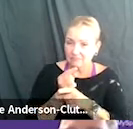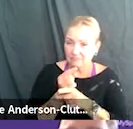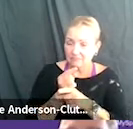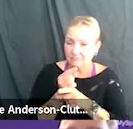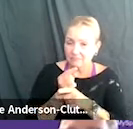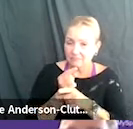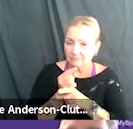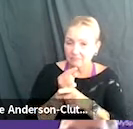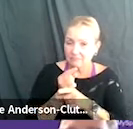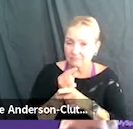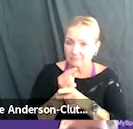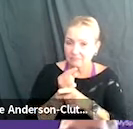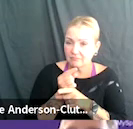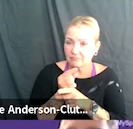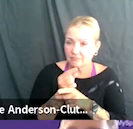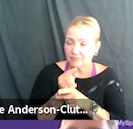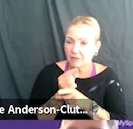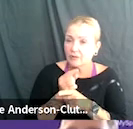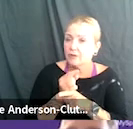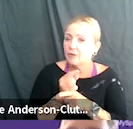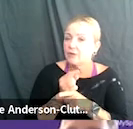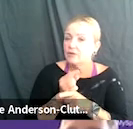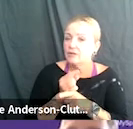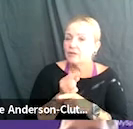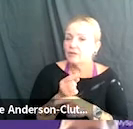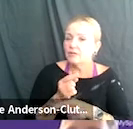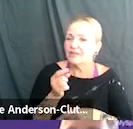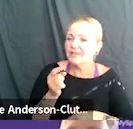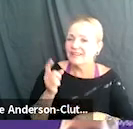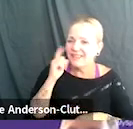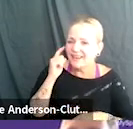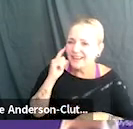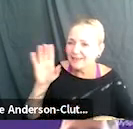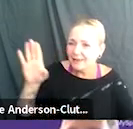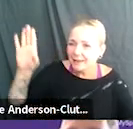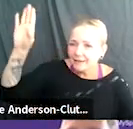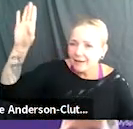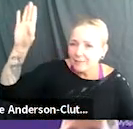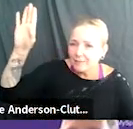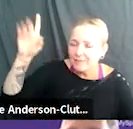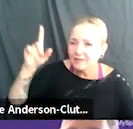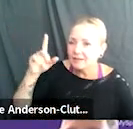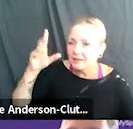And I saw your hand up a second ago there, Julio, and now I've lost it.